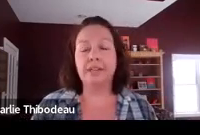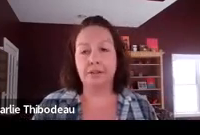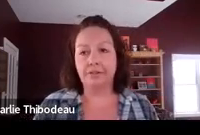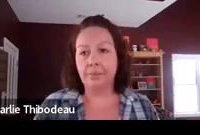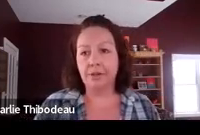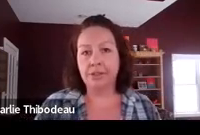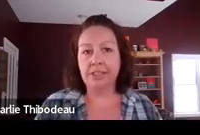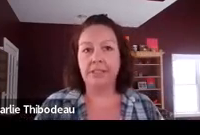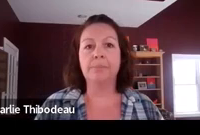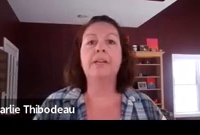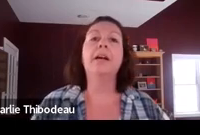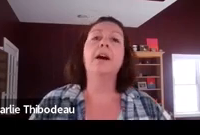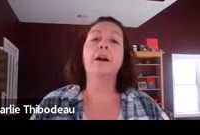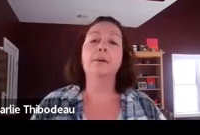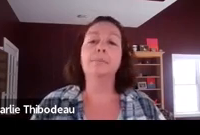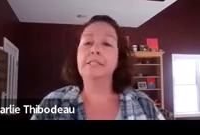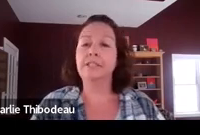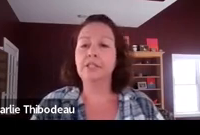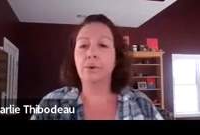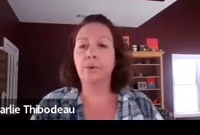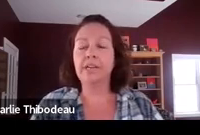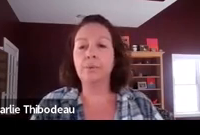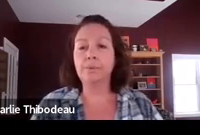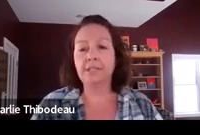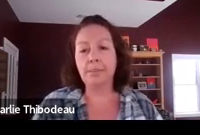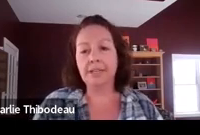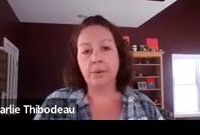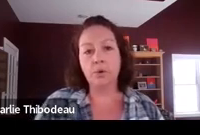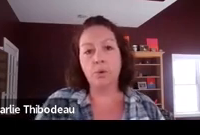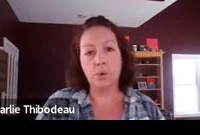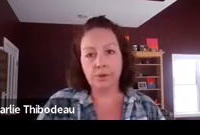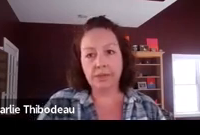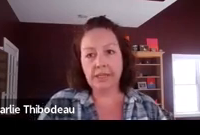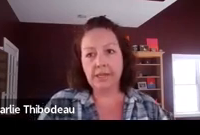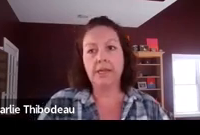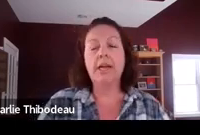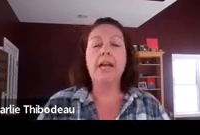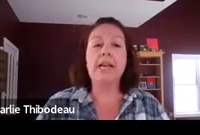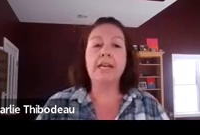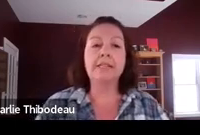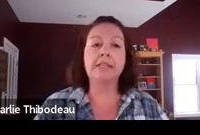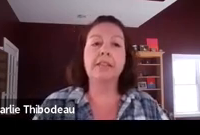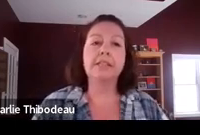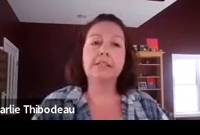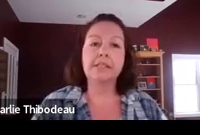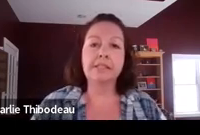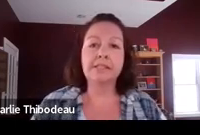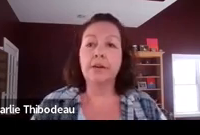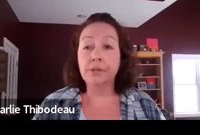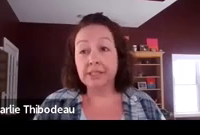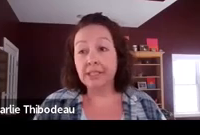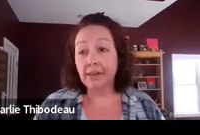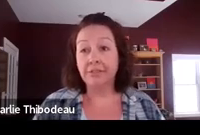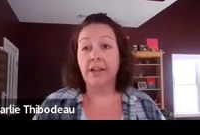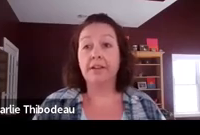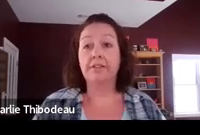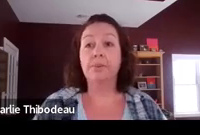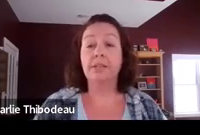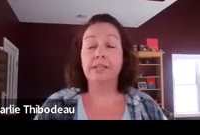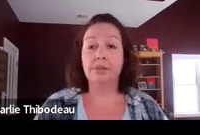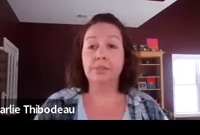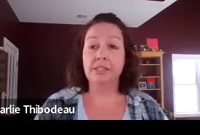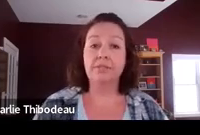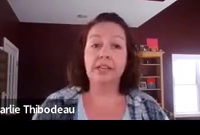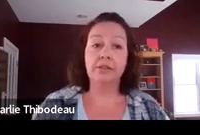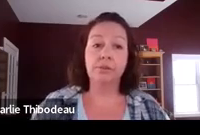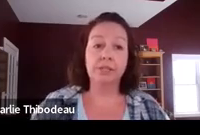a newsletter from our team. And so it will be coming out quarterly. And this is how you can sign up for that. If